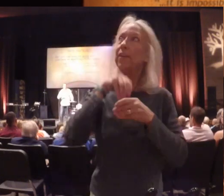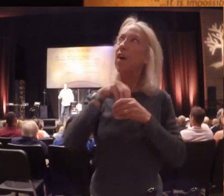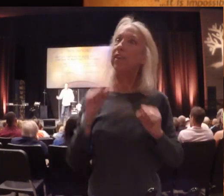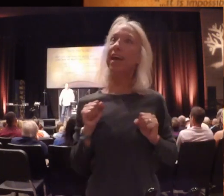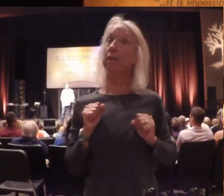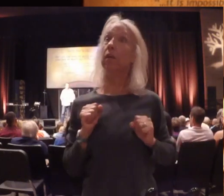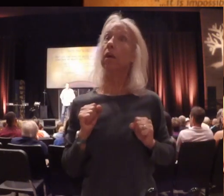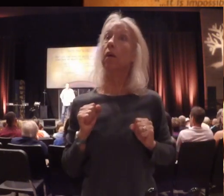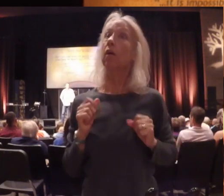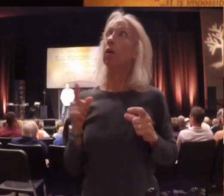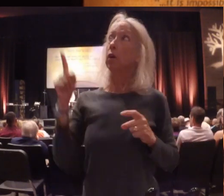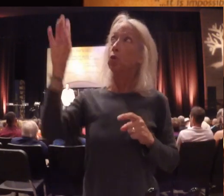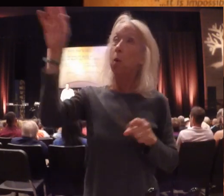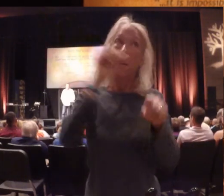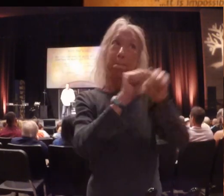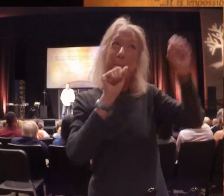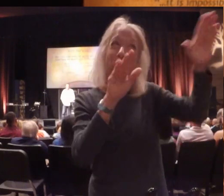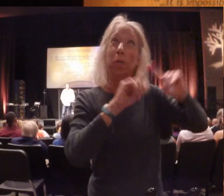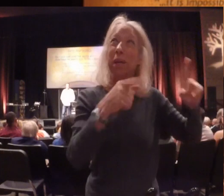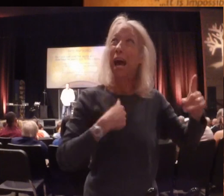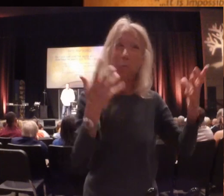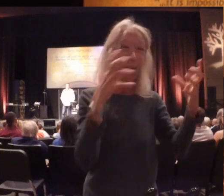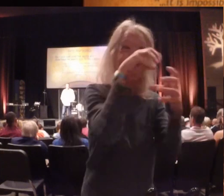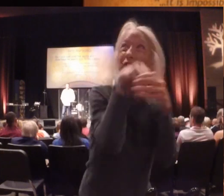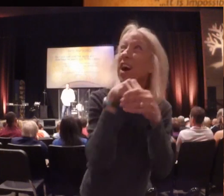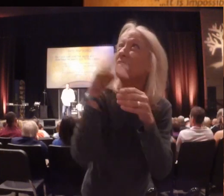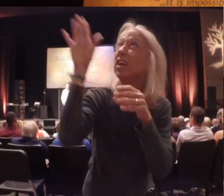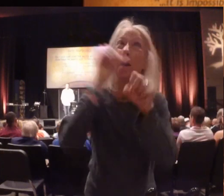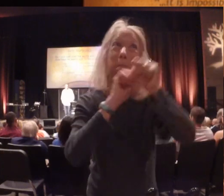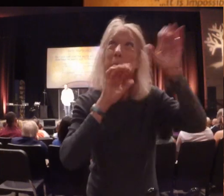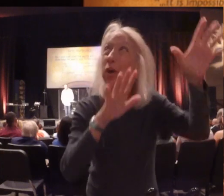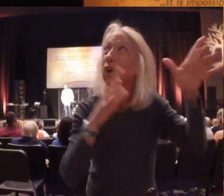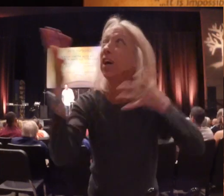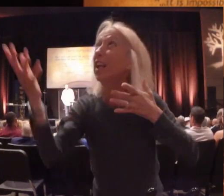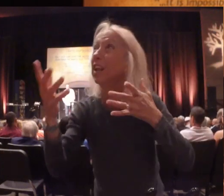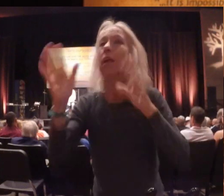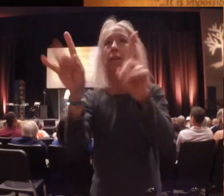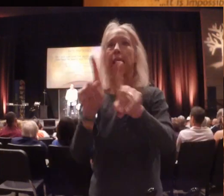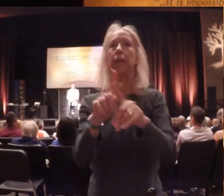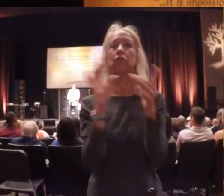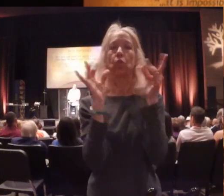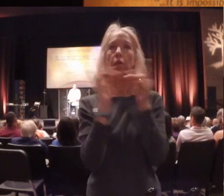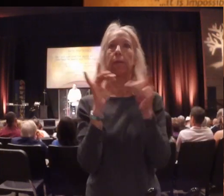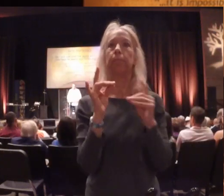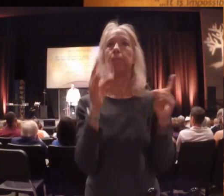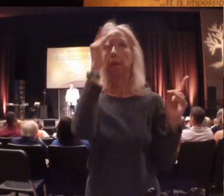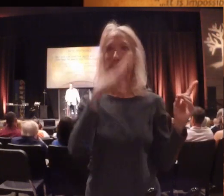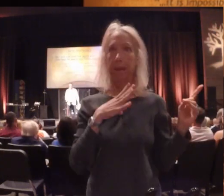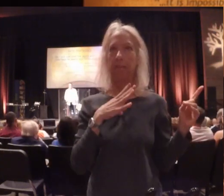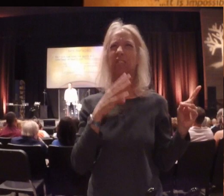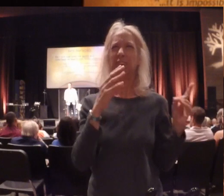his miracles, but he's like, hey, get involved with this. Show me your faith, I'll show you my faithfulness. There was a guy that was blind from birth that